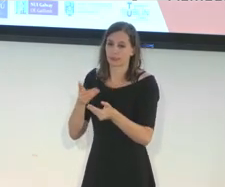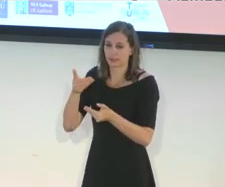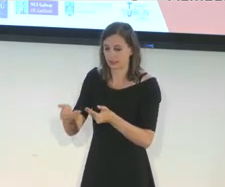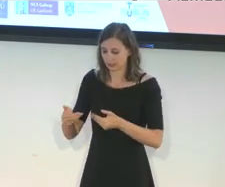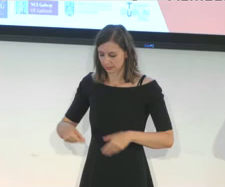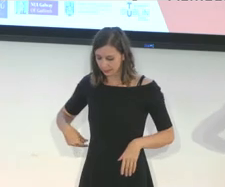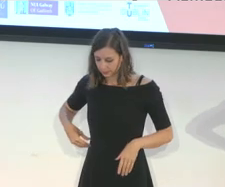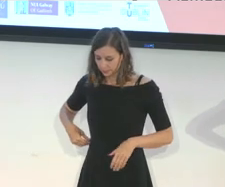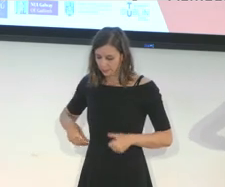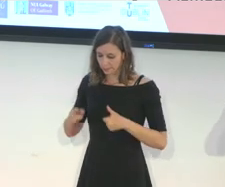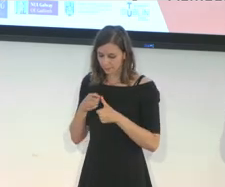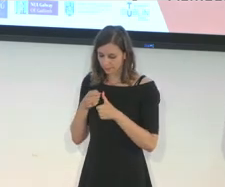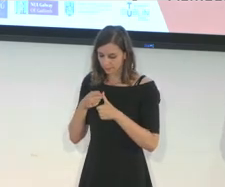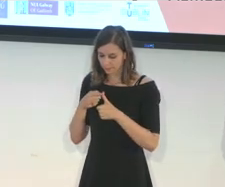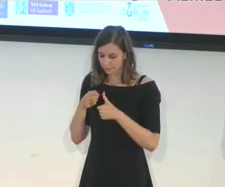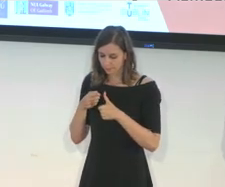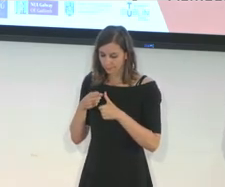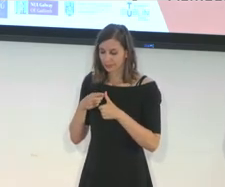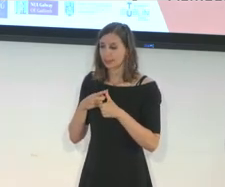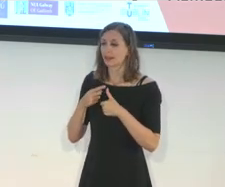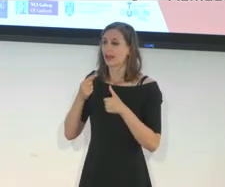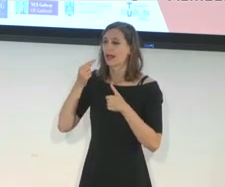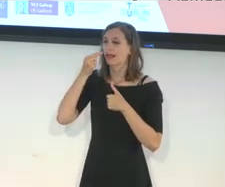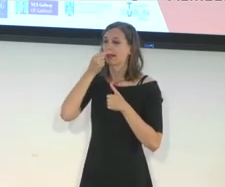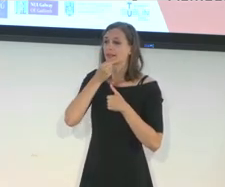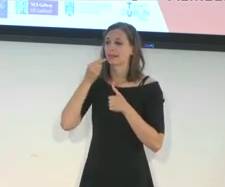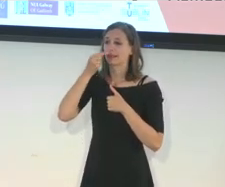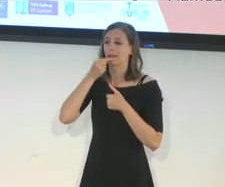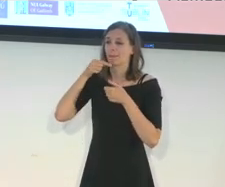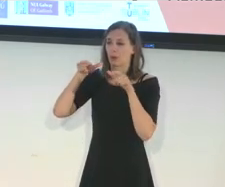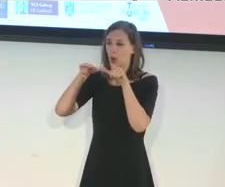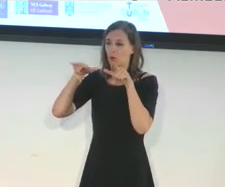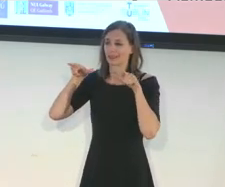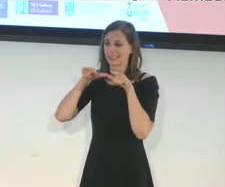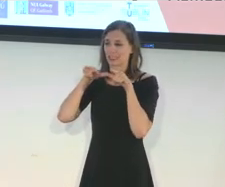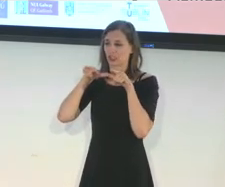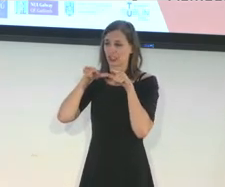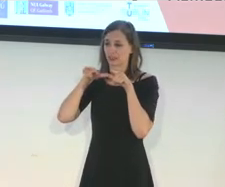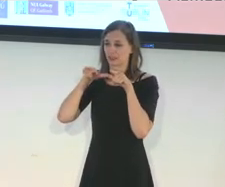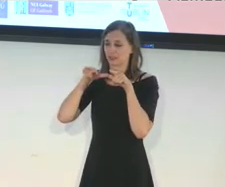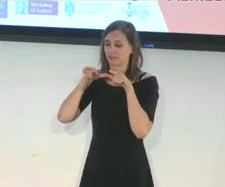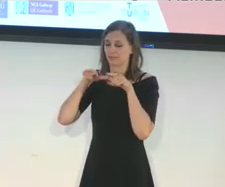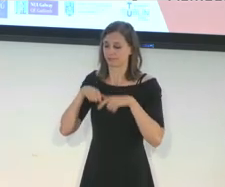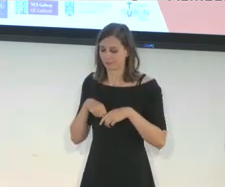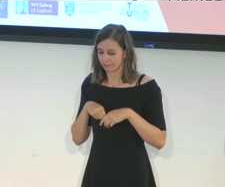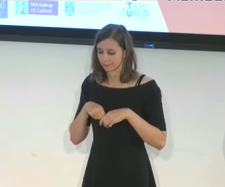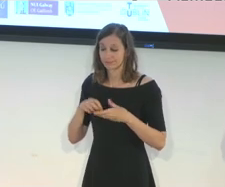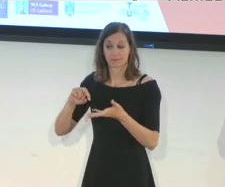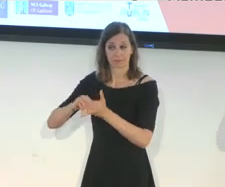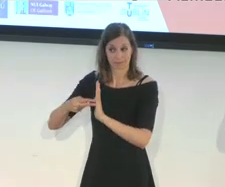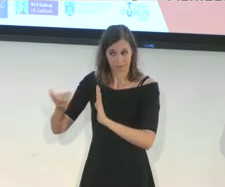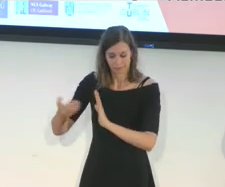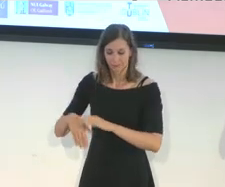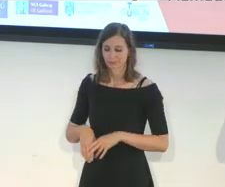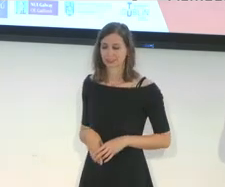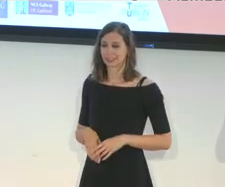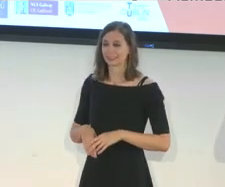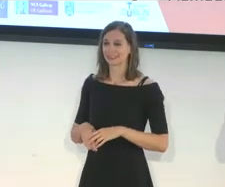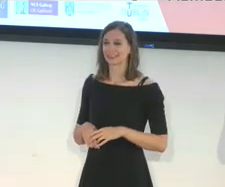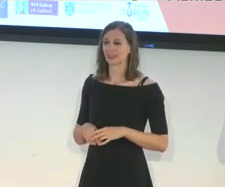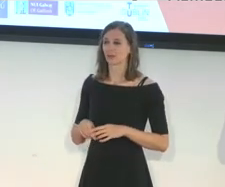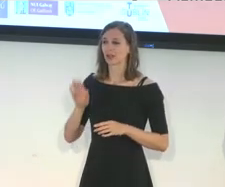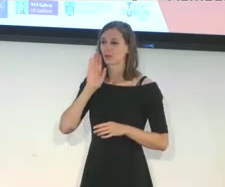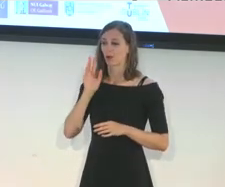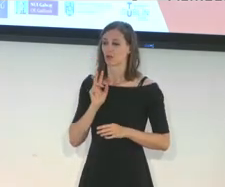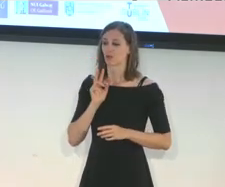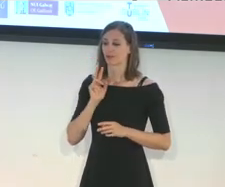three important steps. The first one is lip localization. So in this phase, what we essentially do is we crop the lip